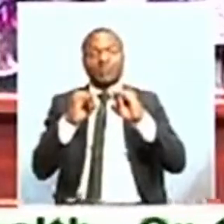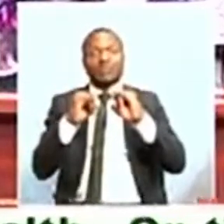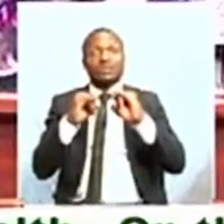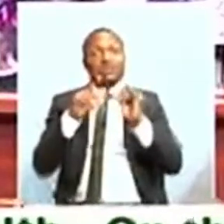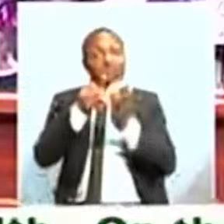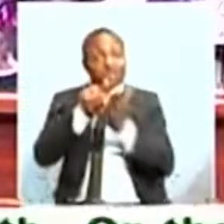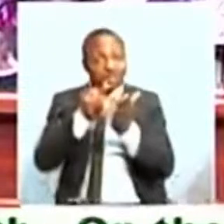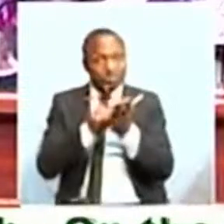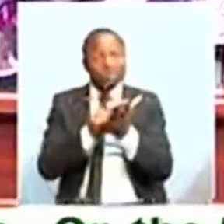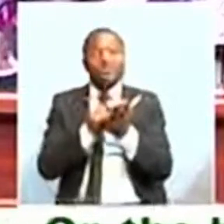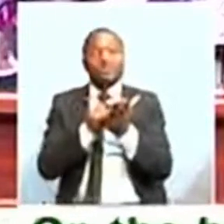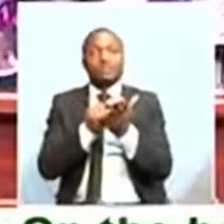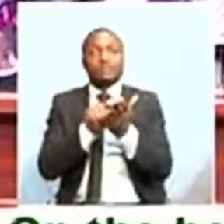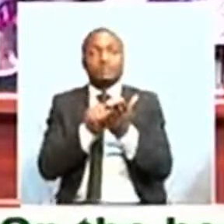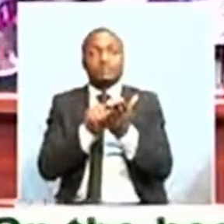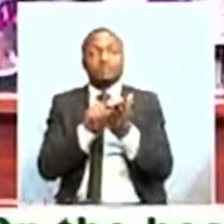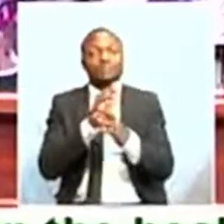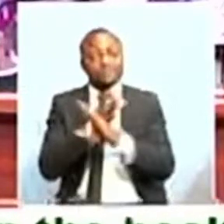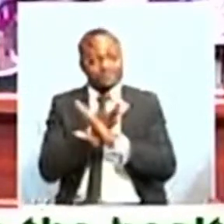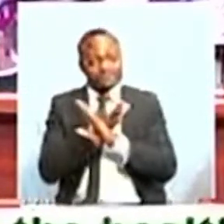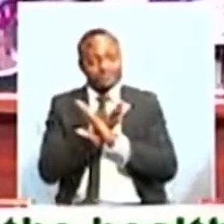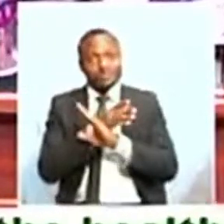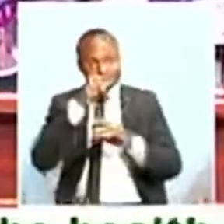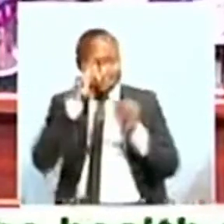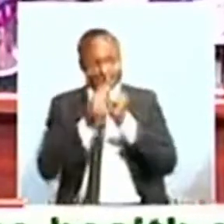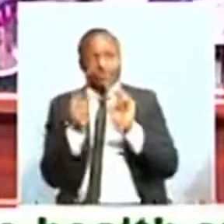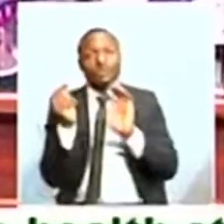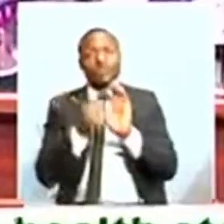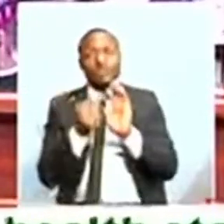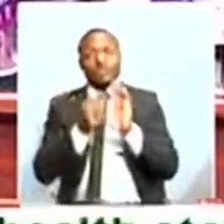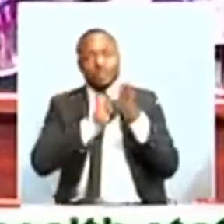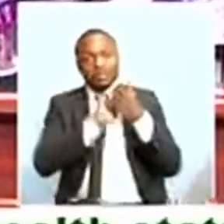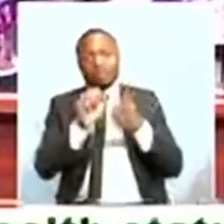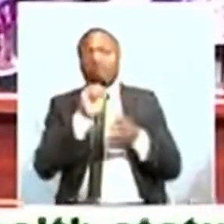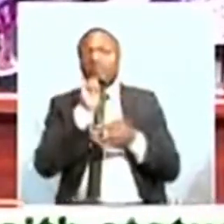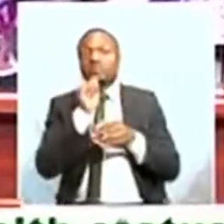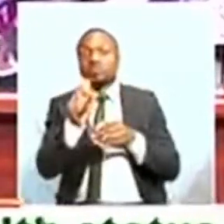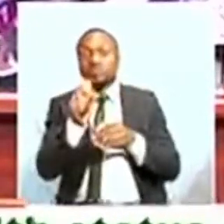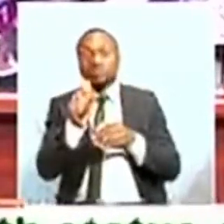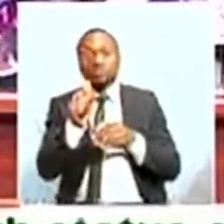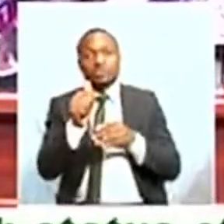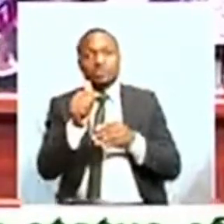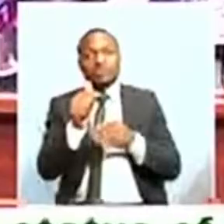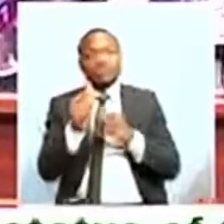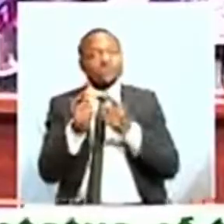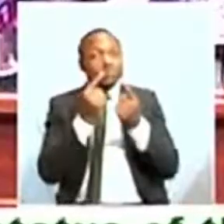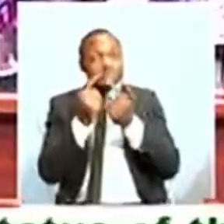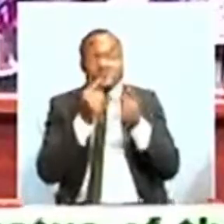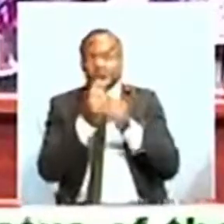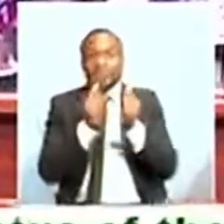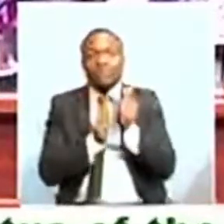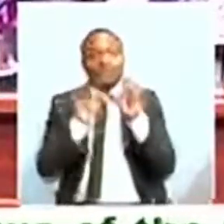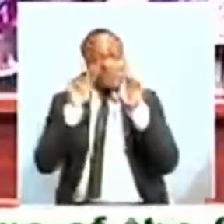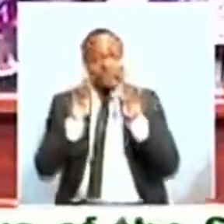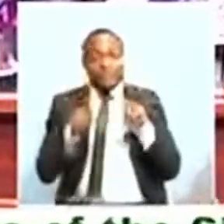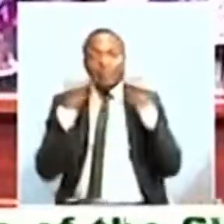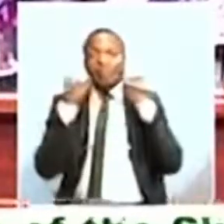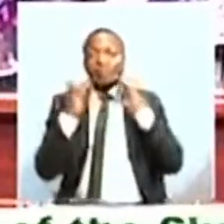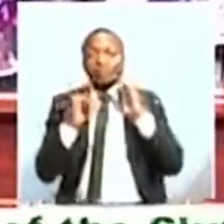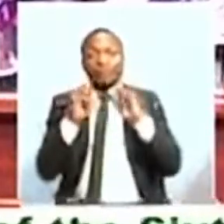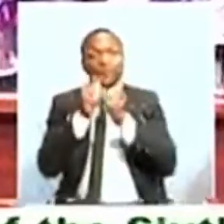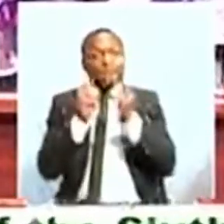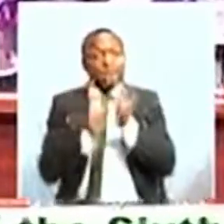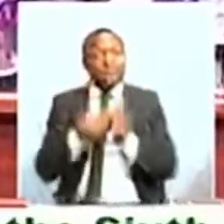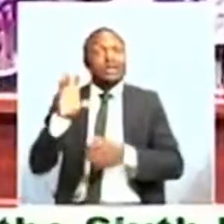governing medical practice. As such, this statement will not delve into personal information concerning the